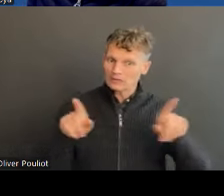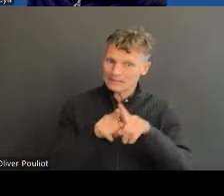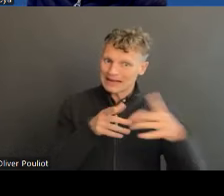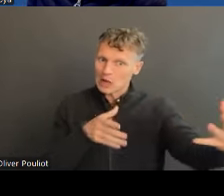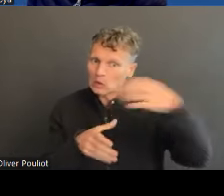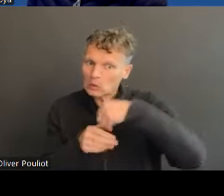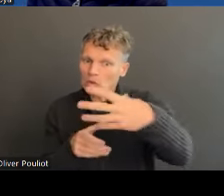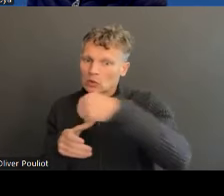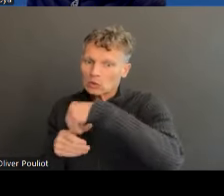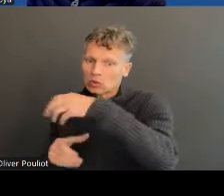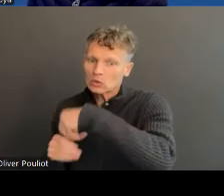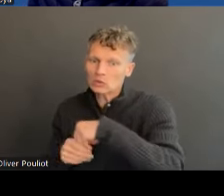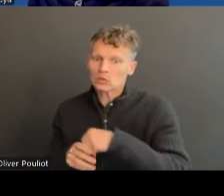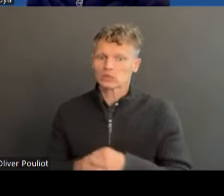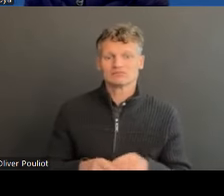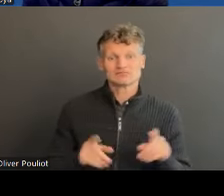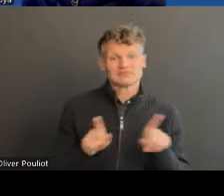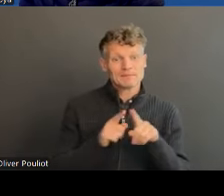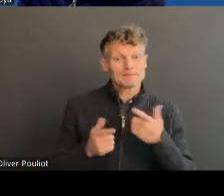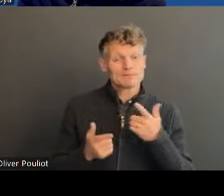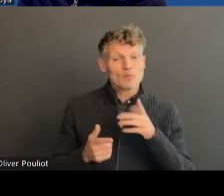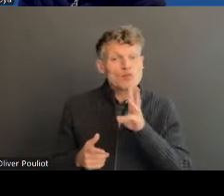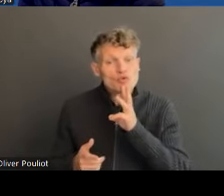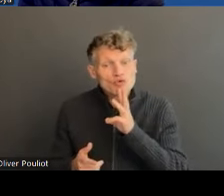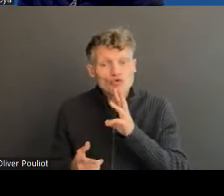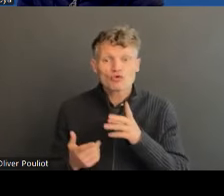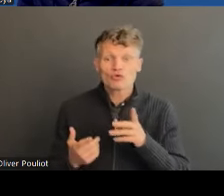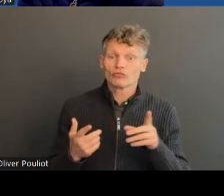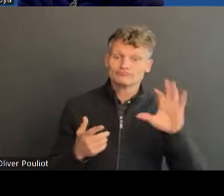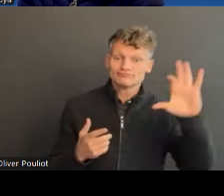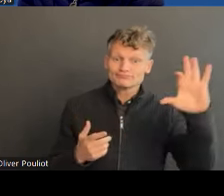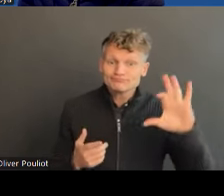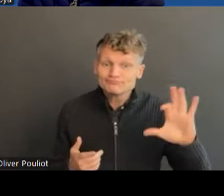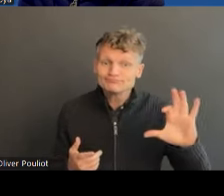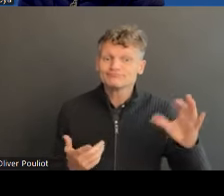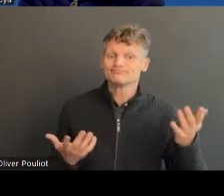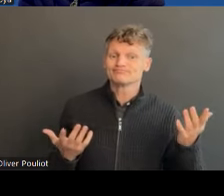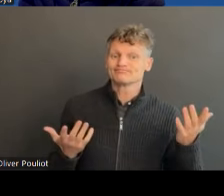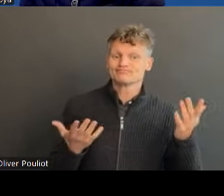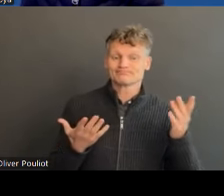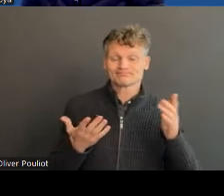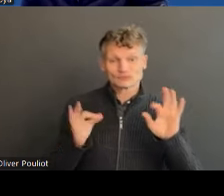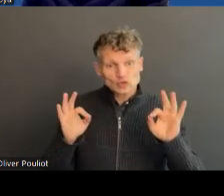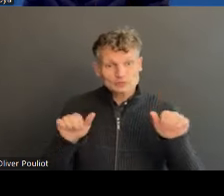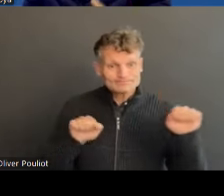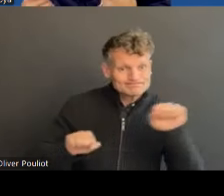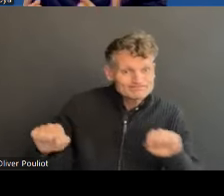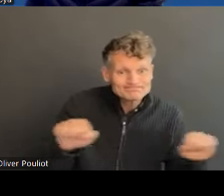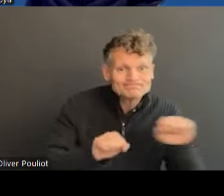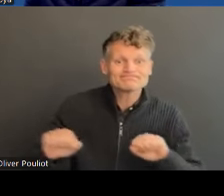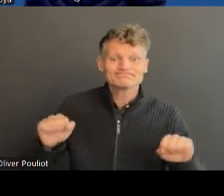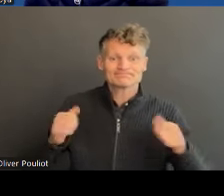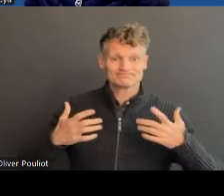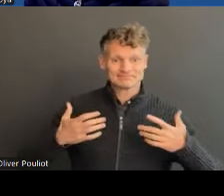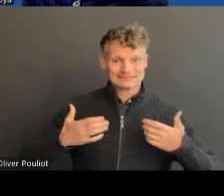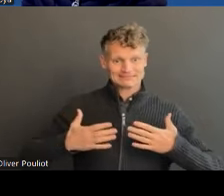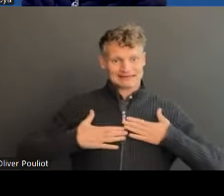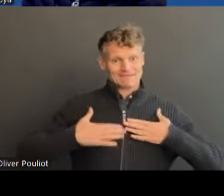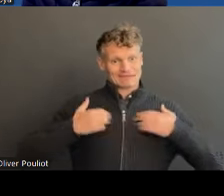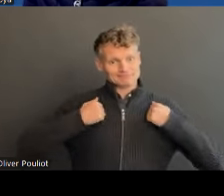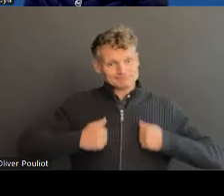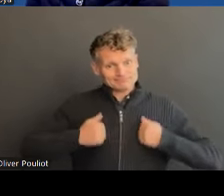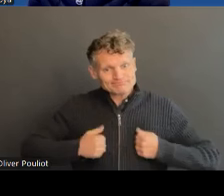tropical diseases. We also have HIV and AIDS as part of the list of diseases for which we want to achieve the elimination as a